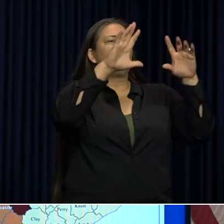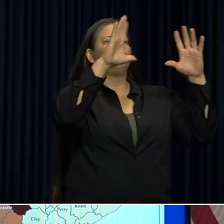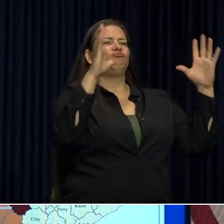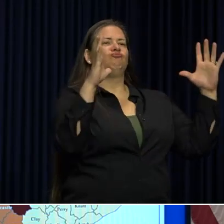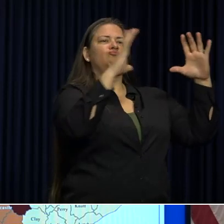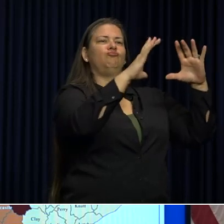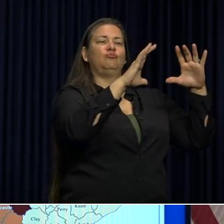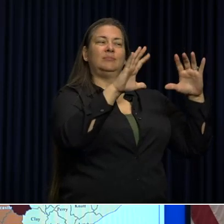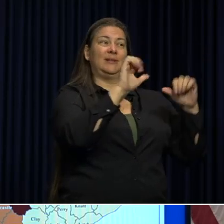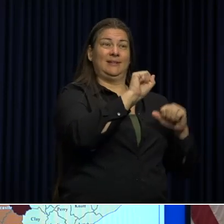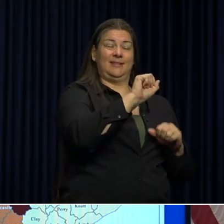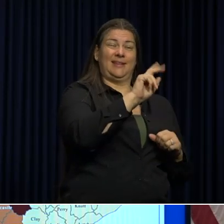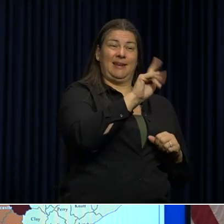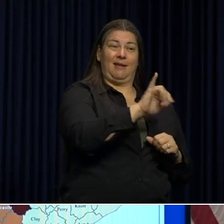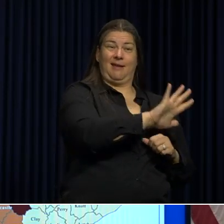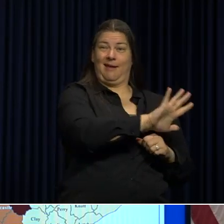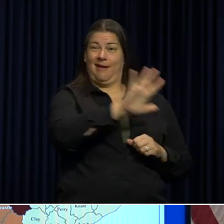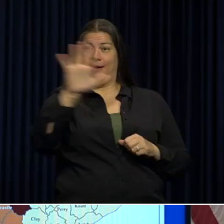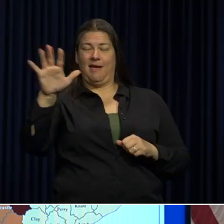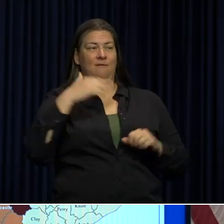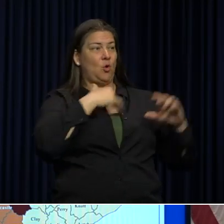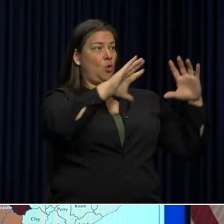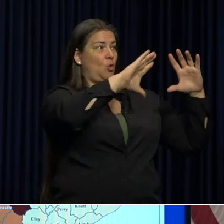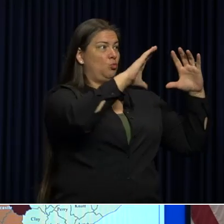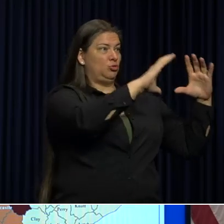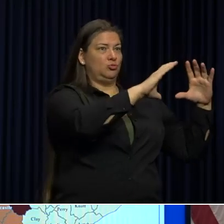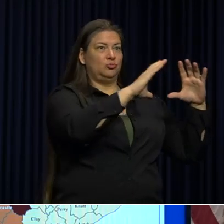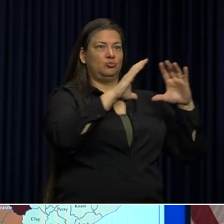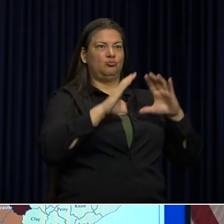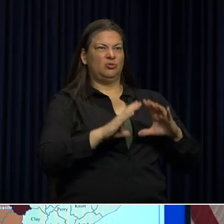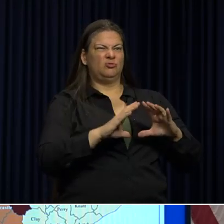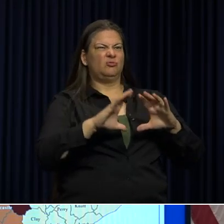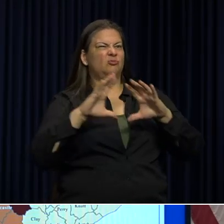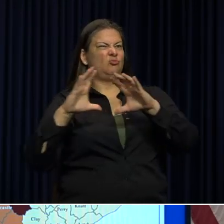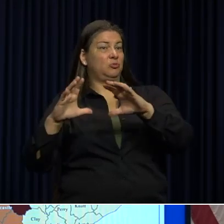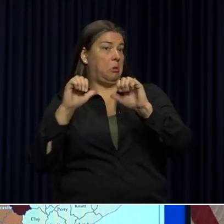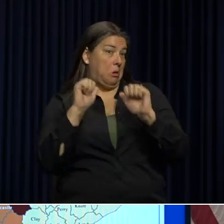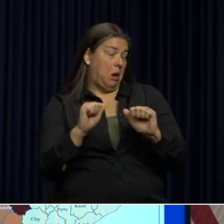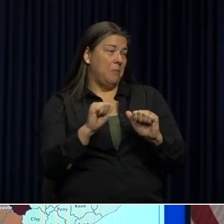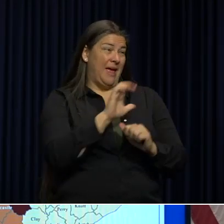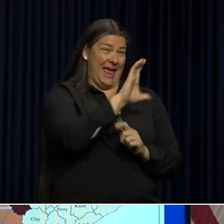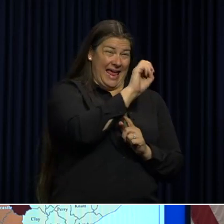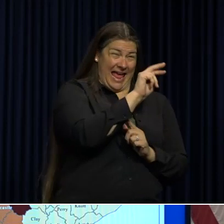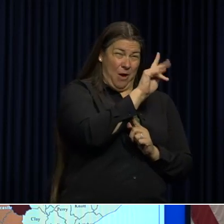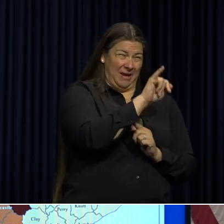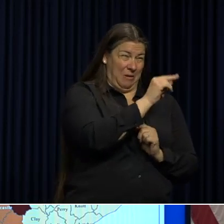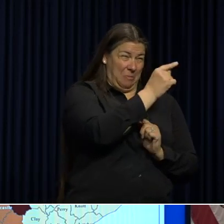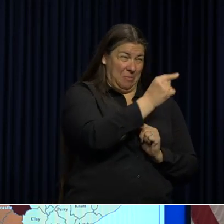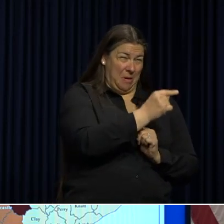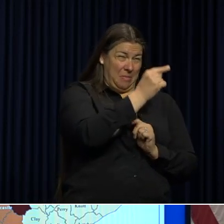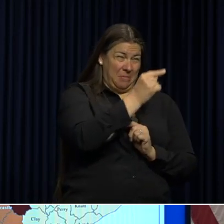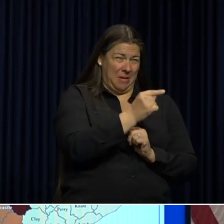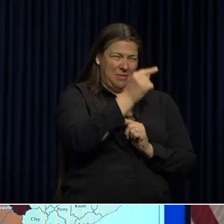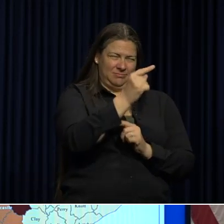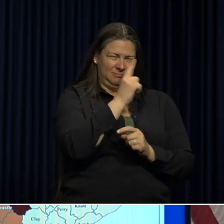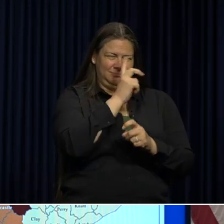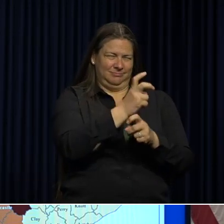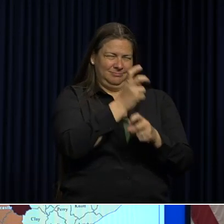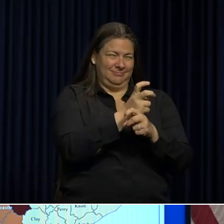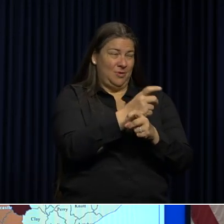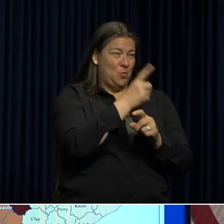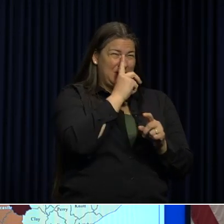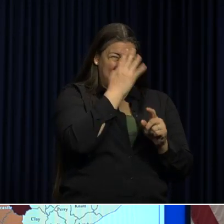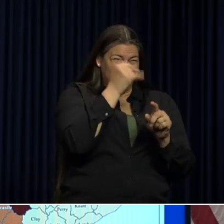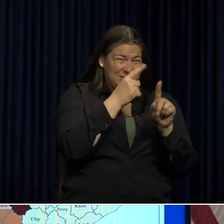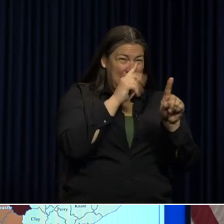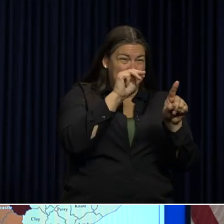county is always going to be a little small. And especially when you look at the map and maybe you got one county that's been hit hard and one